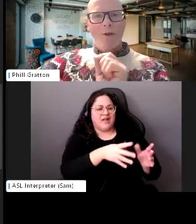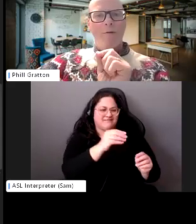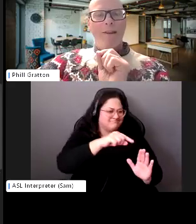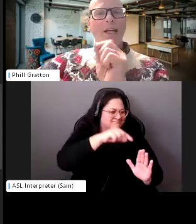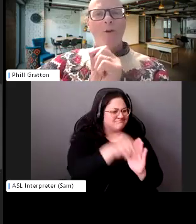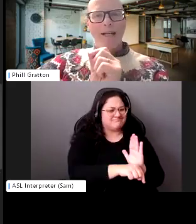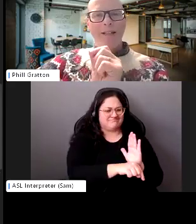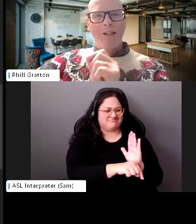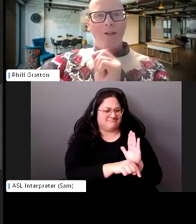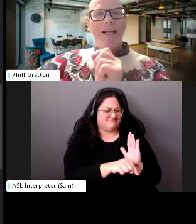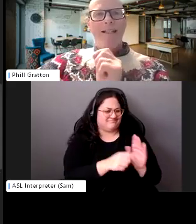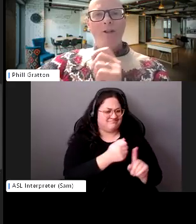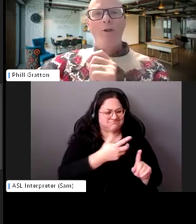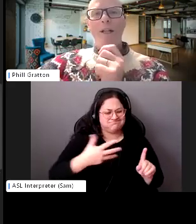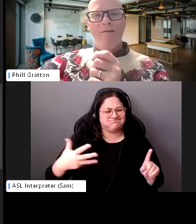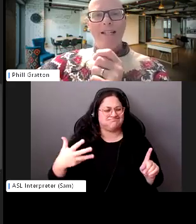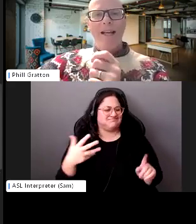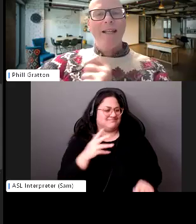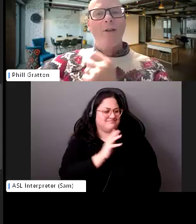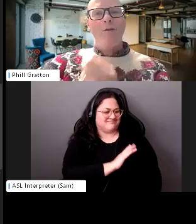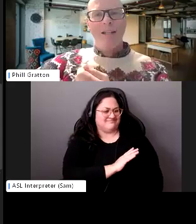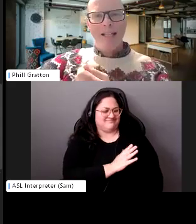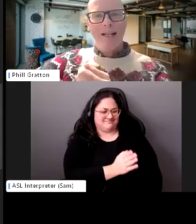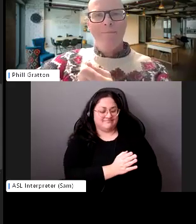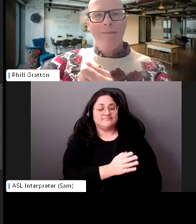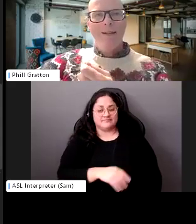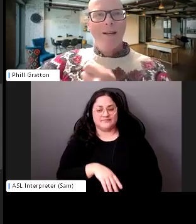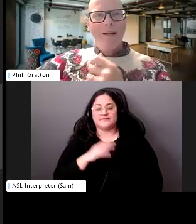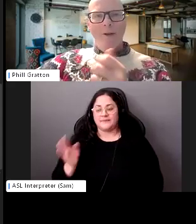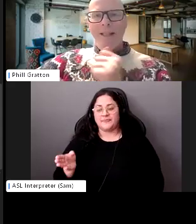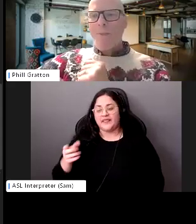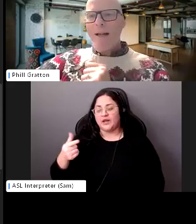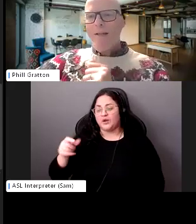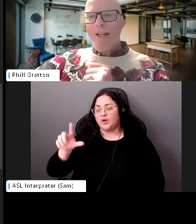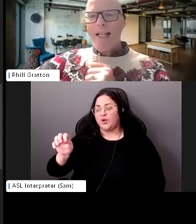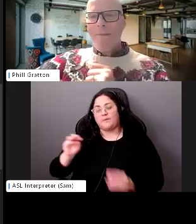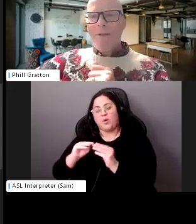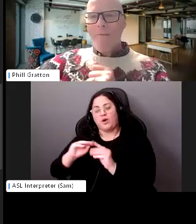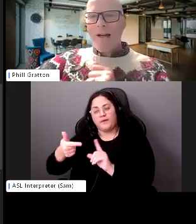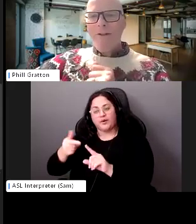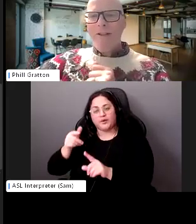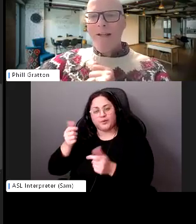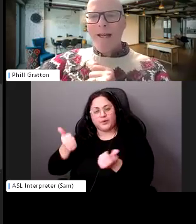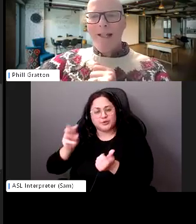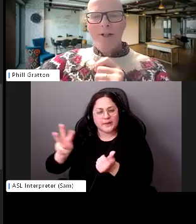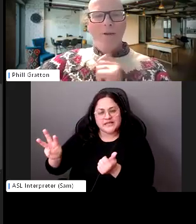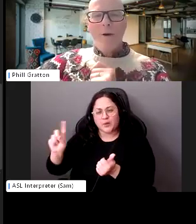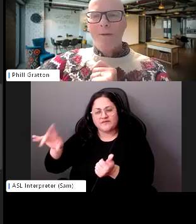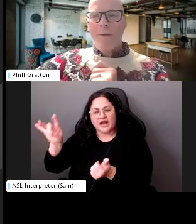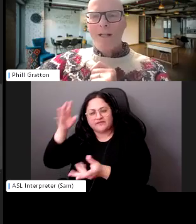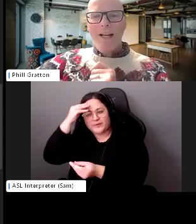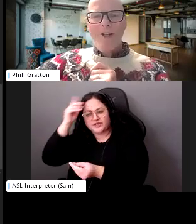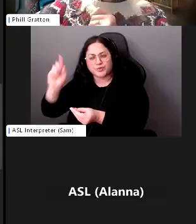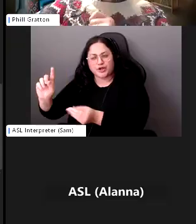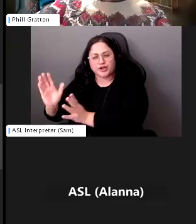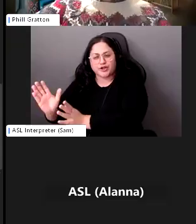factual, more sort of link oriented. So it tells you what to visit and then you go visit it. So at this point, Janice, I'm going to turn back over to you, let you go